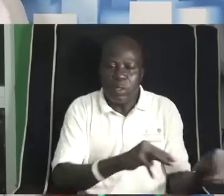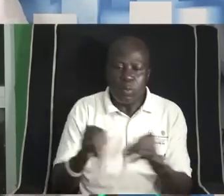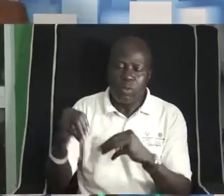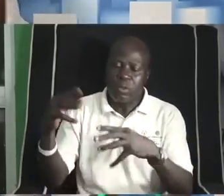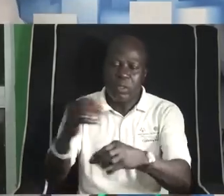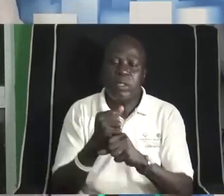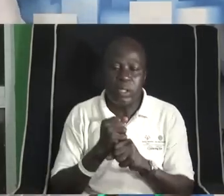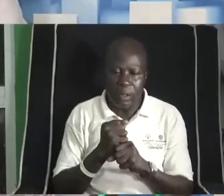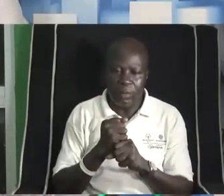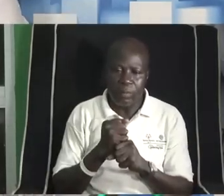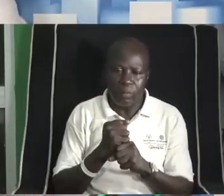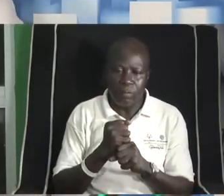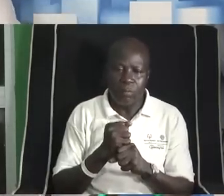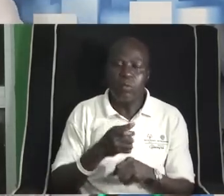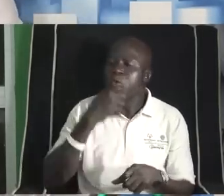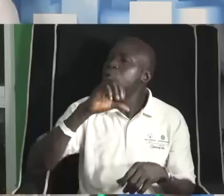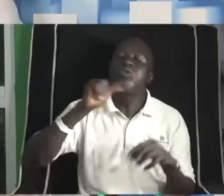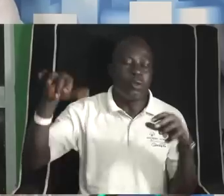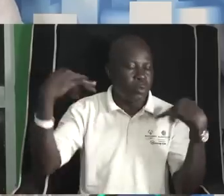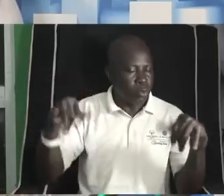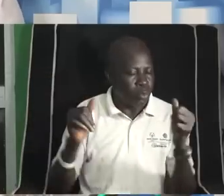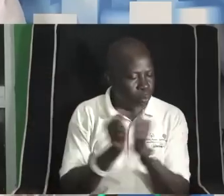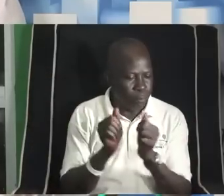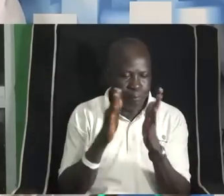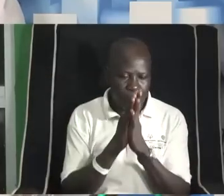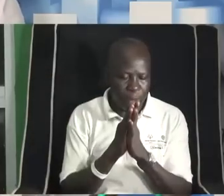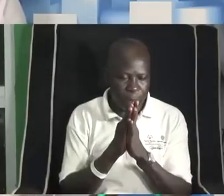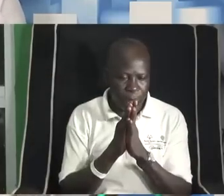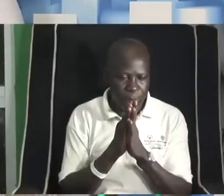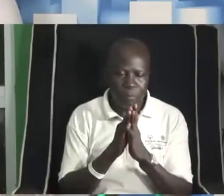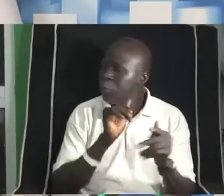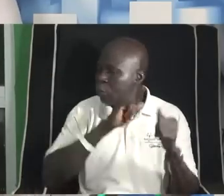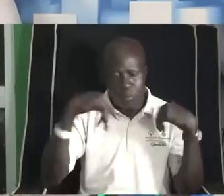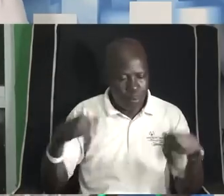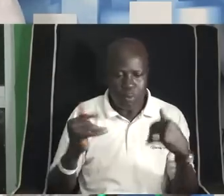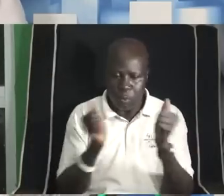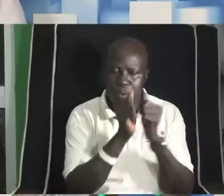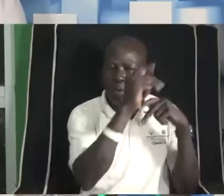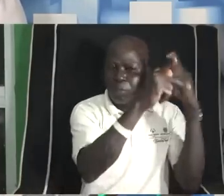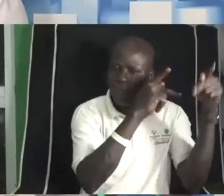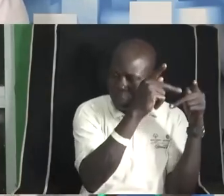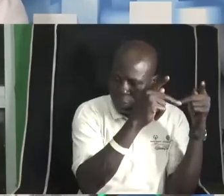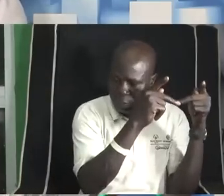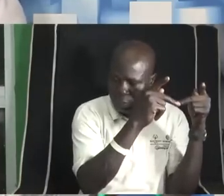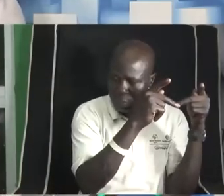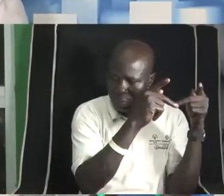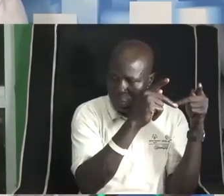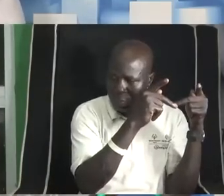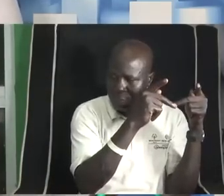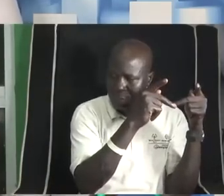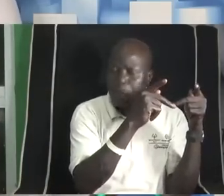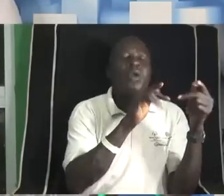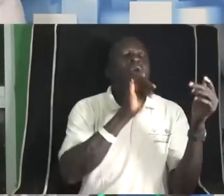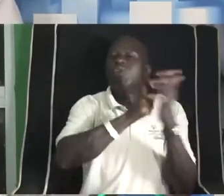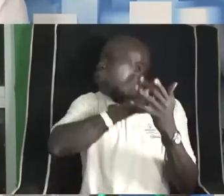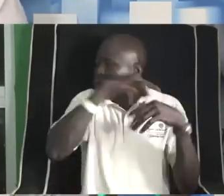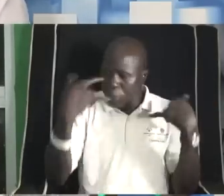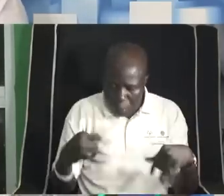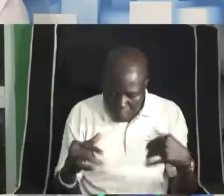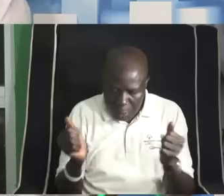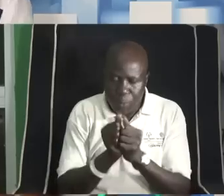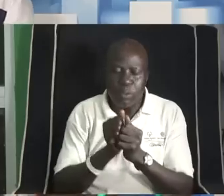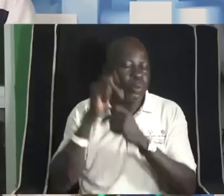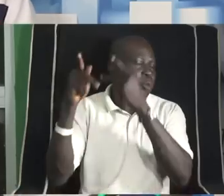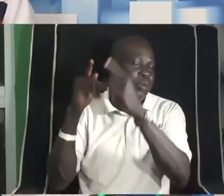must take. You must not jump with prayer. Don't jump with your prophets. Don't jump